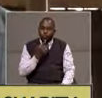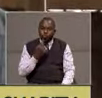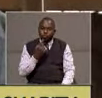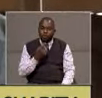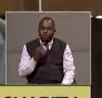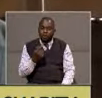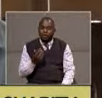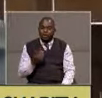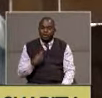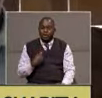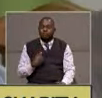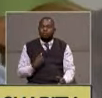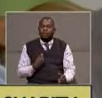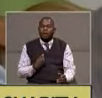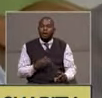who is having a complication.